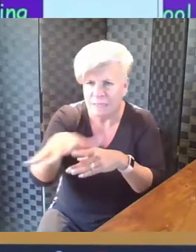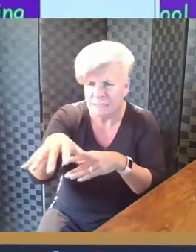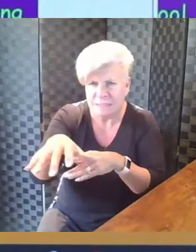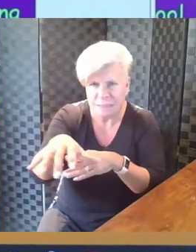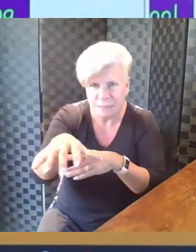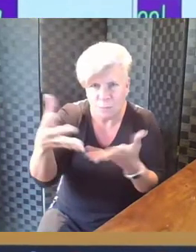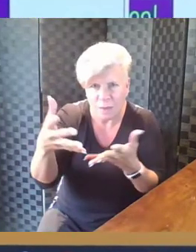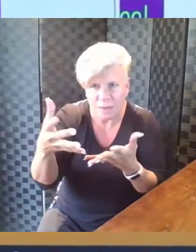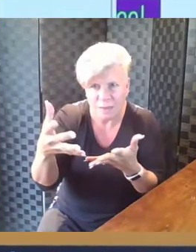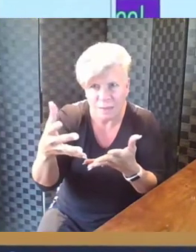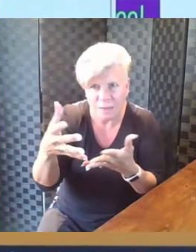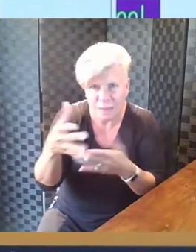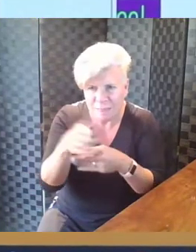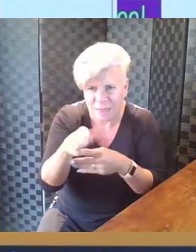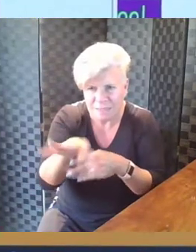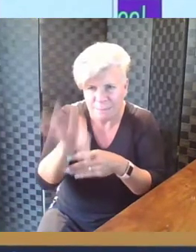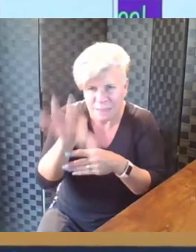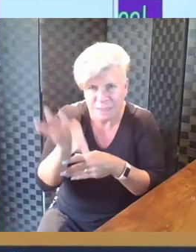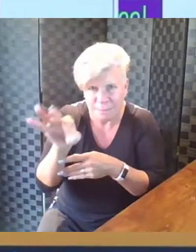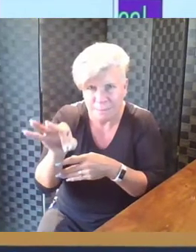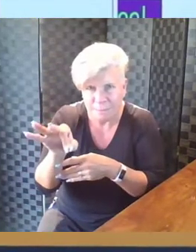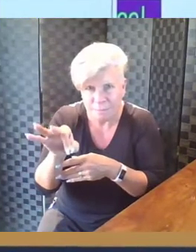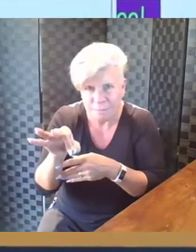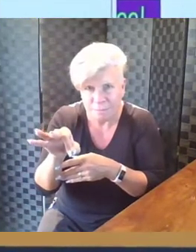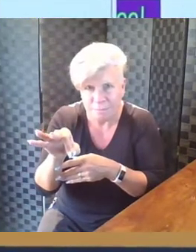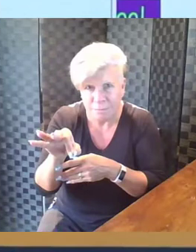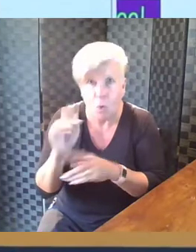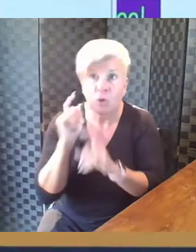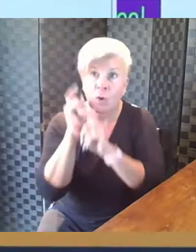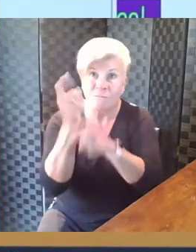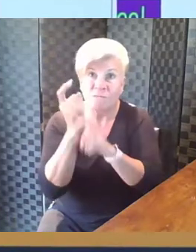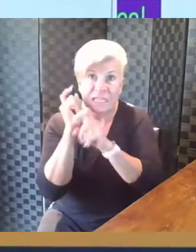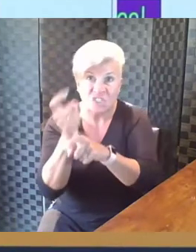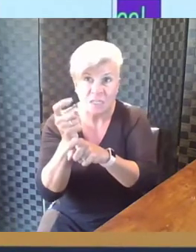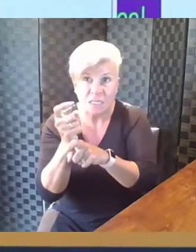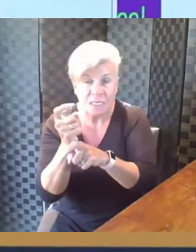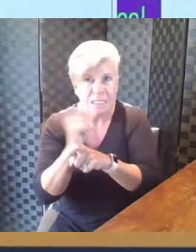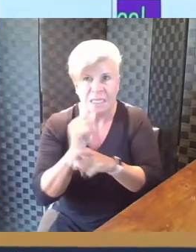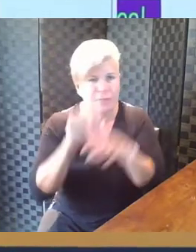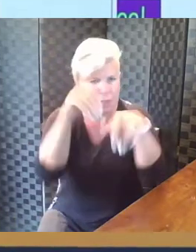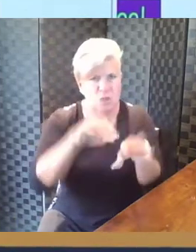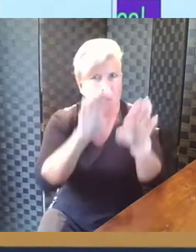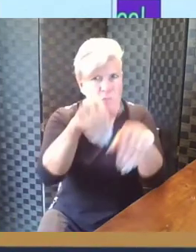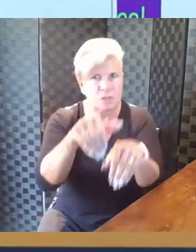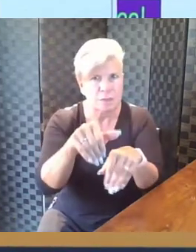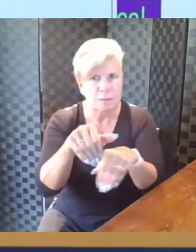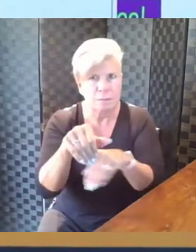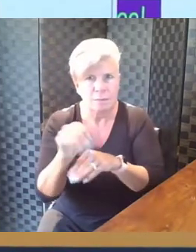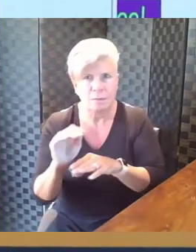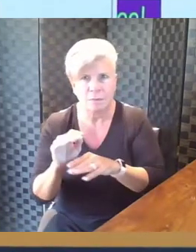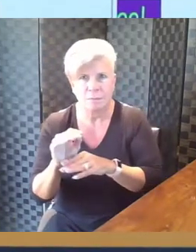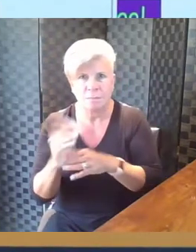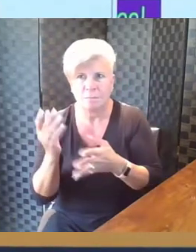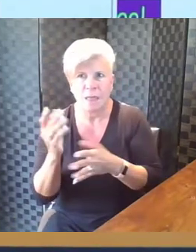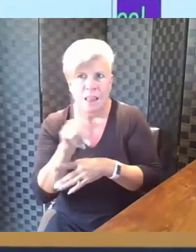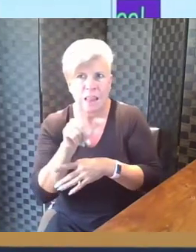Do you have another one? What's something you might go fishing in? It's not the ocean or a pond, it's a...